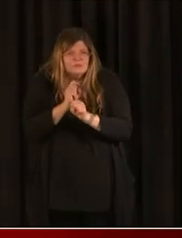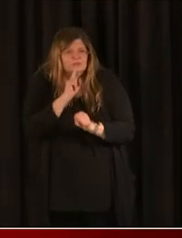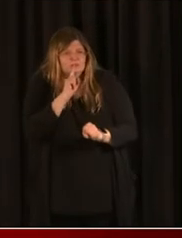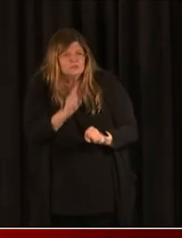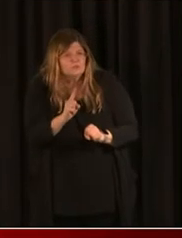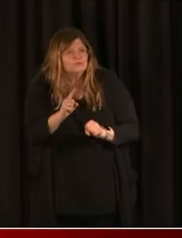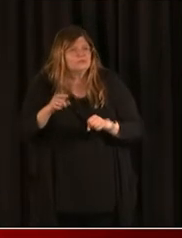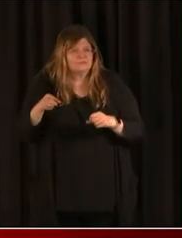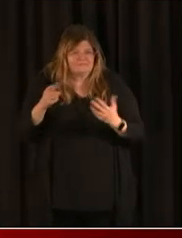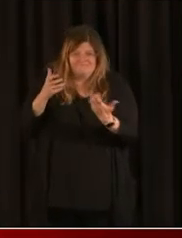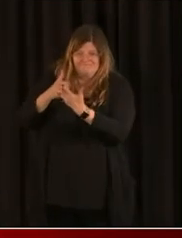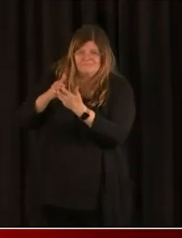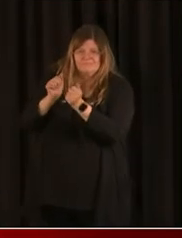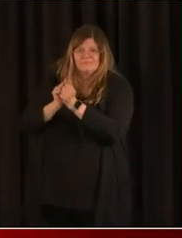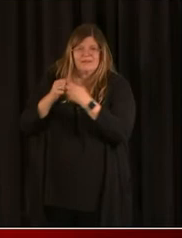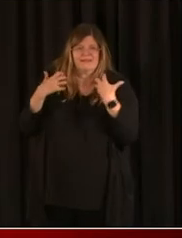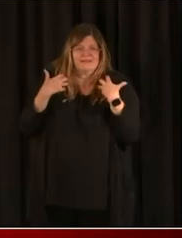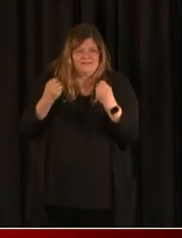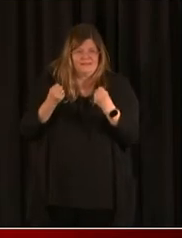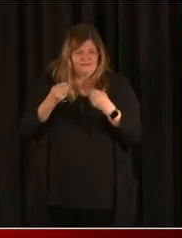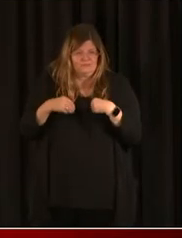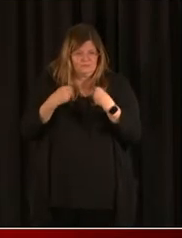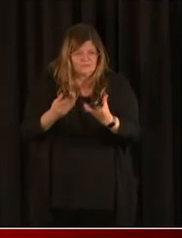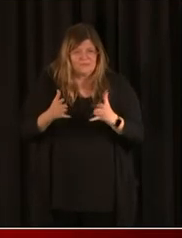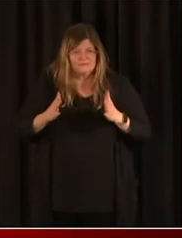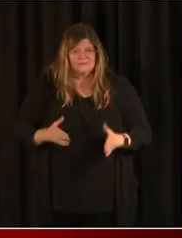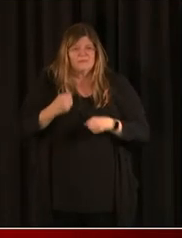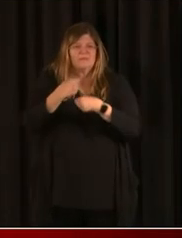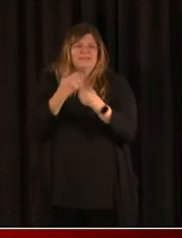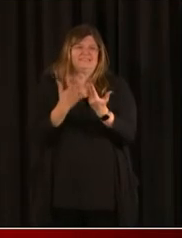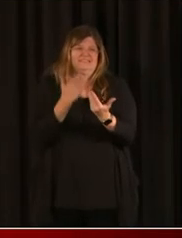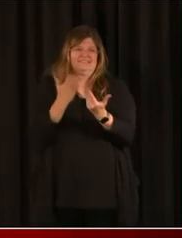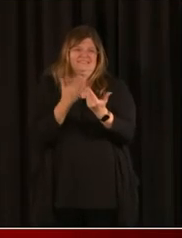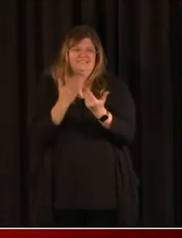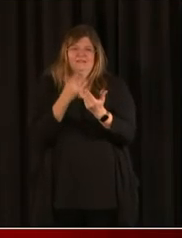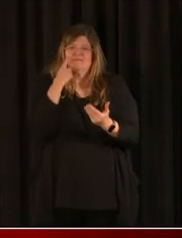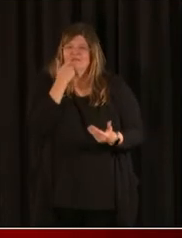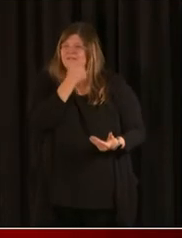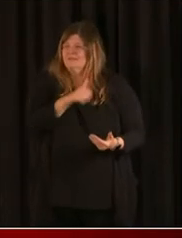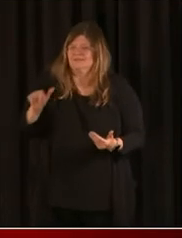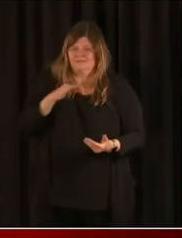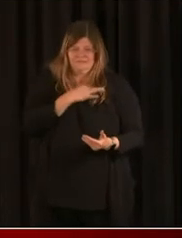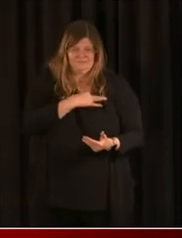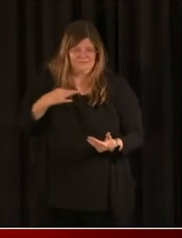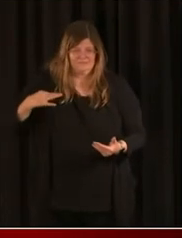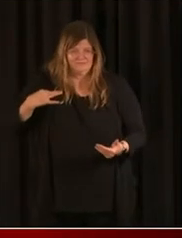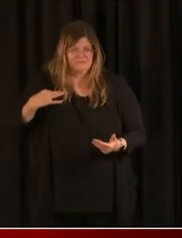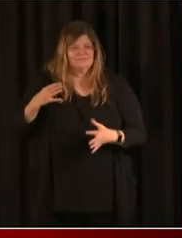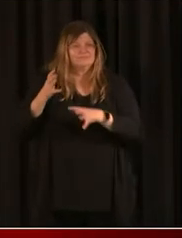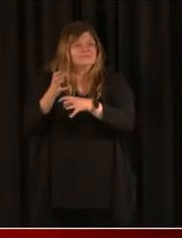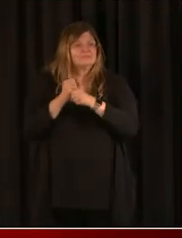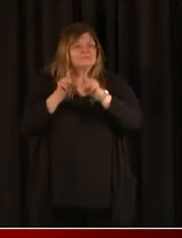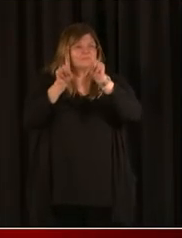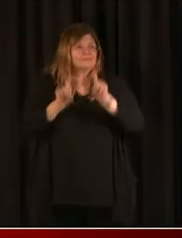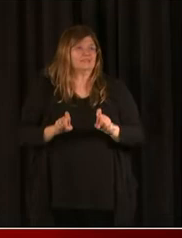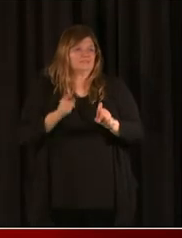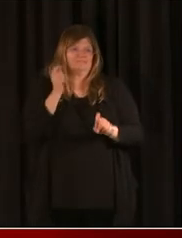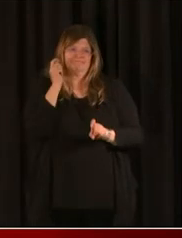provider. So they have a couple of options, but we want to make it very easy for any staff member to get tested right